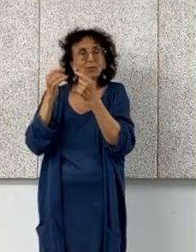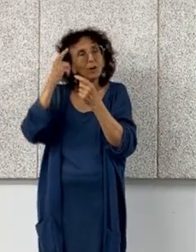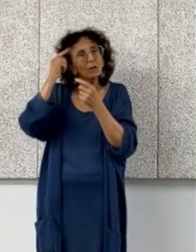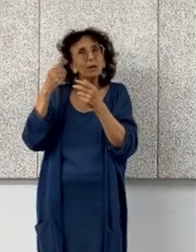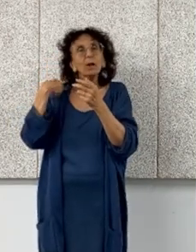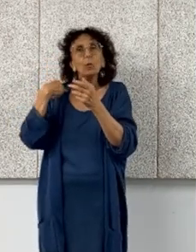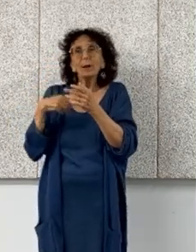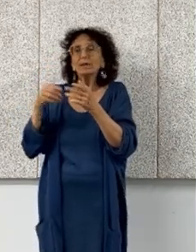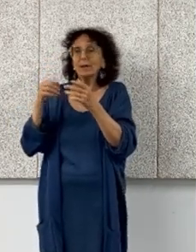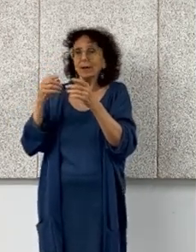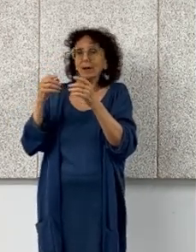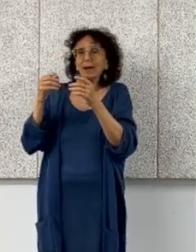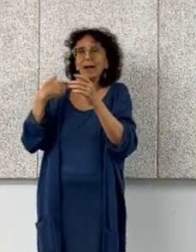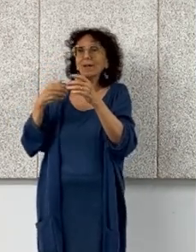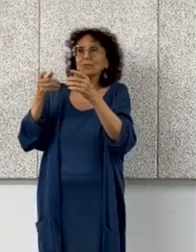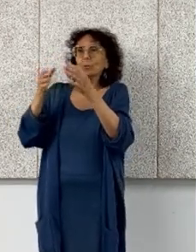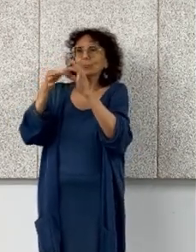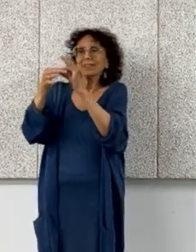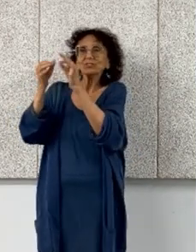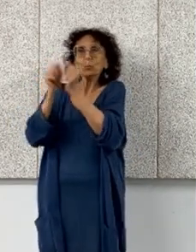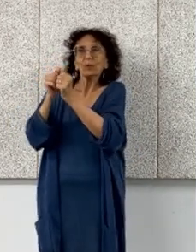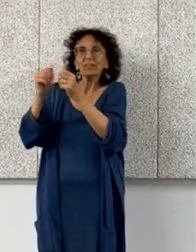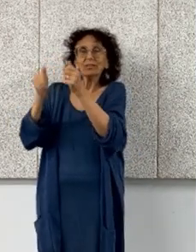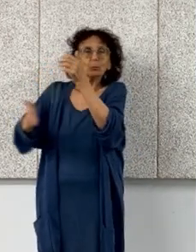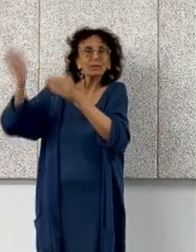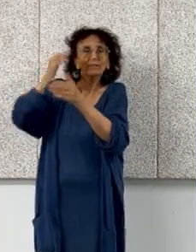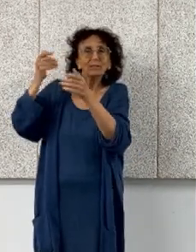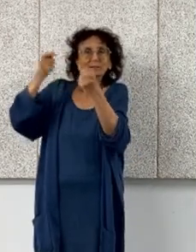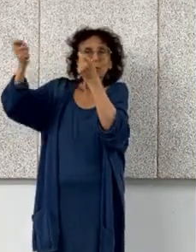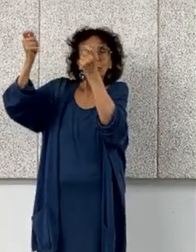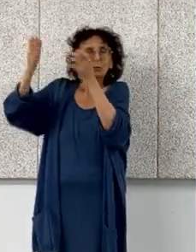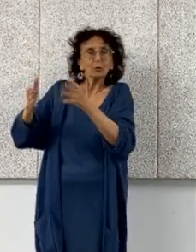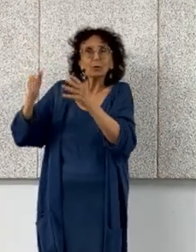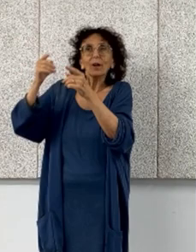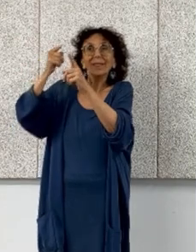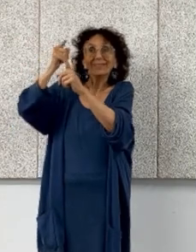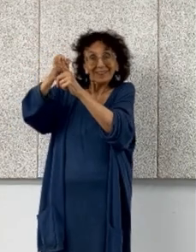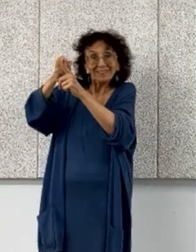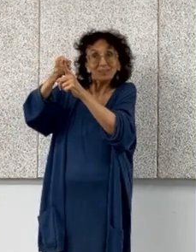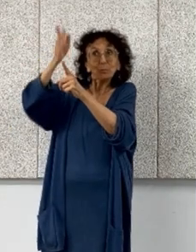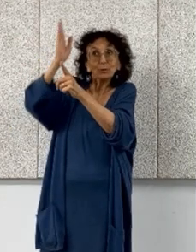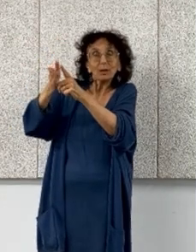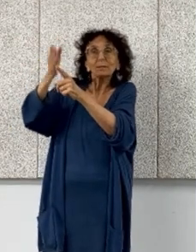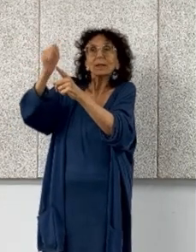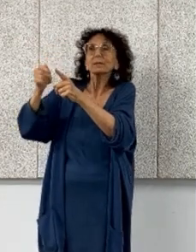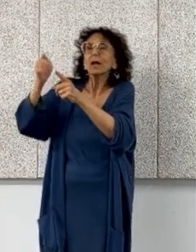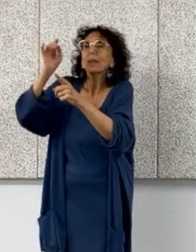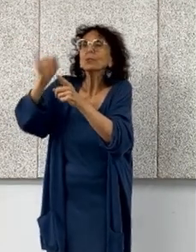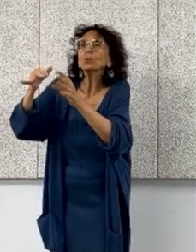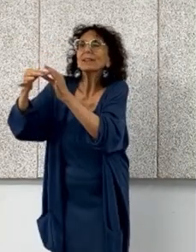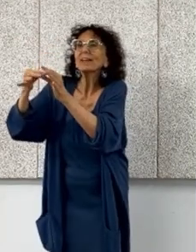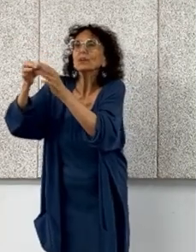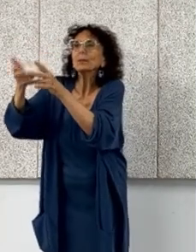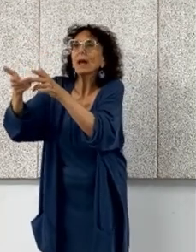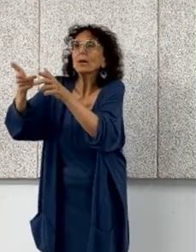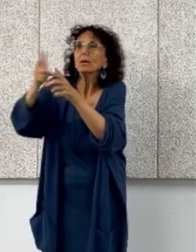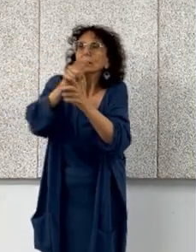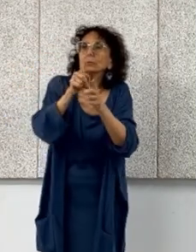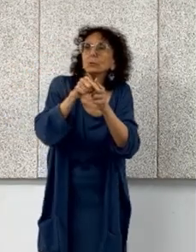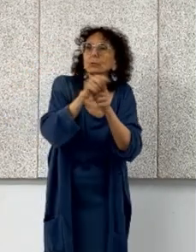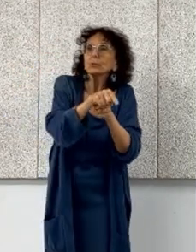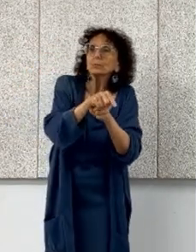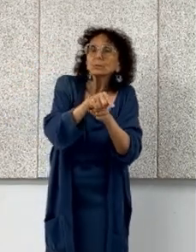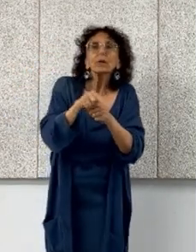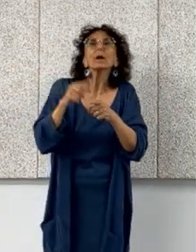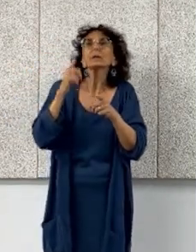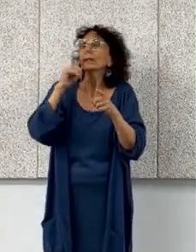shifting a relationship, the person who holds it has to say, I'm shifting this relationship because change is scary